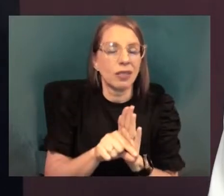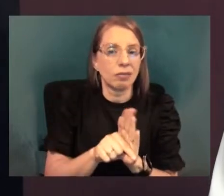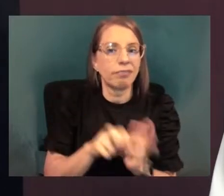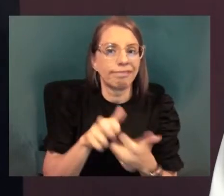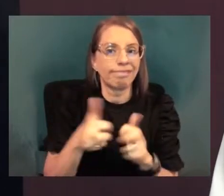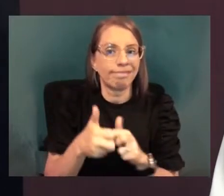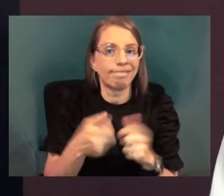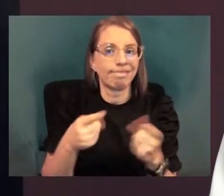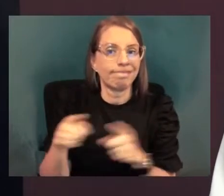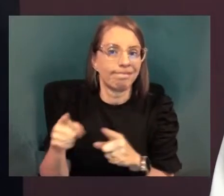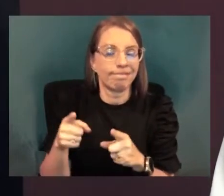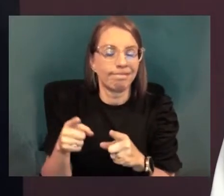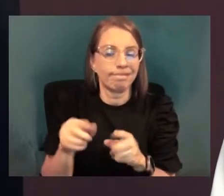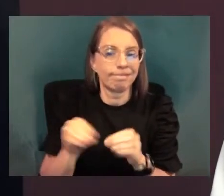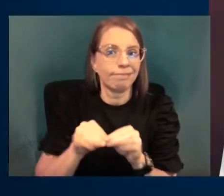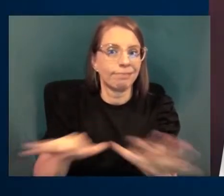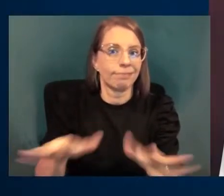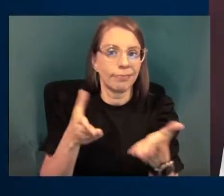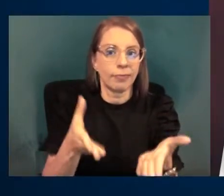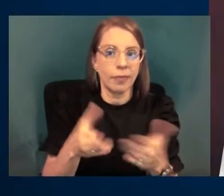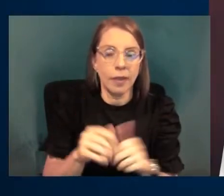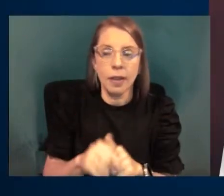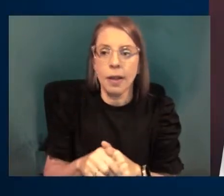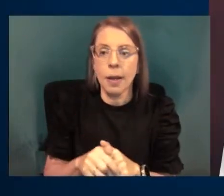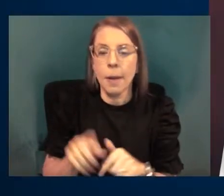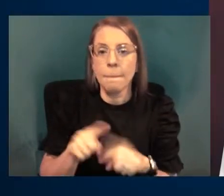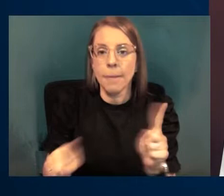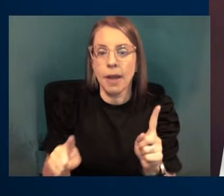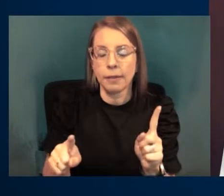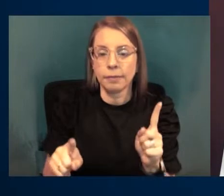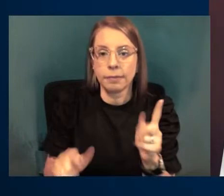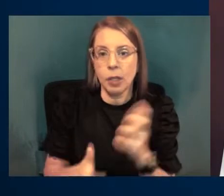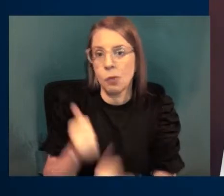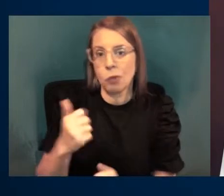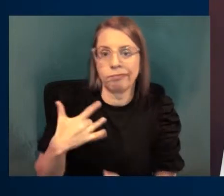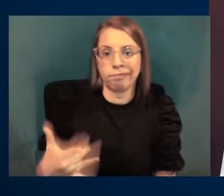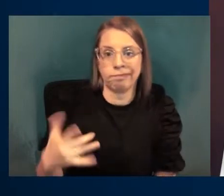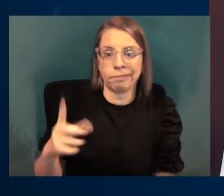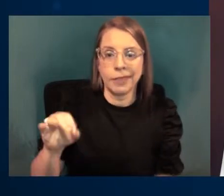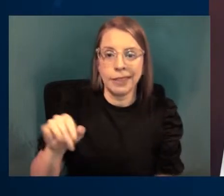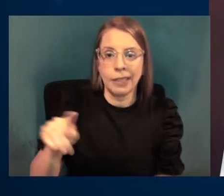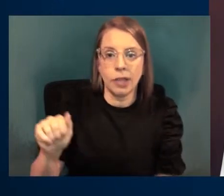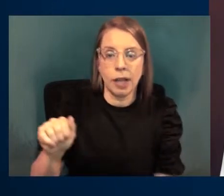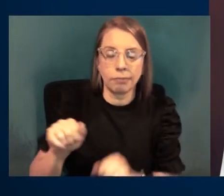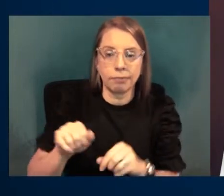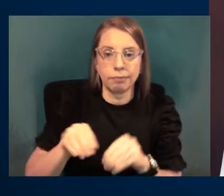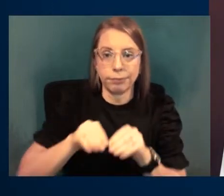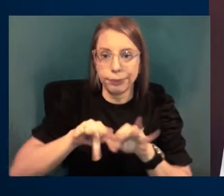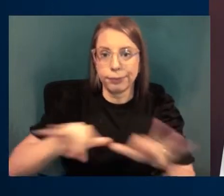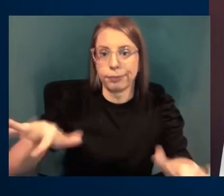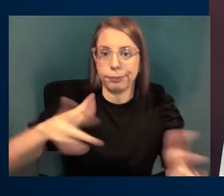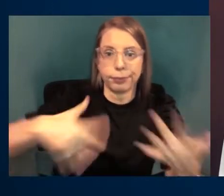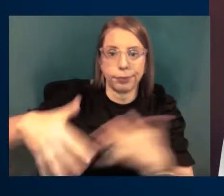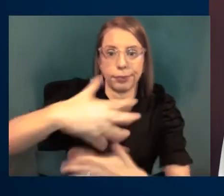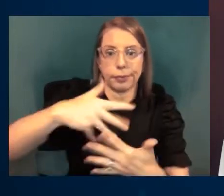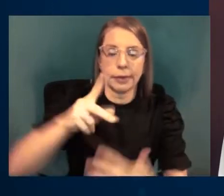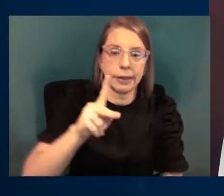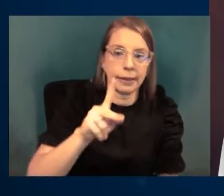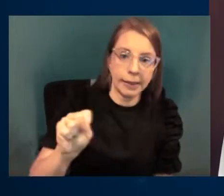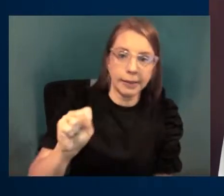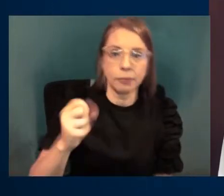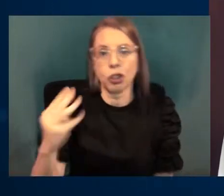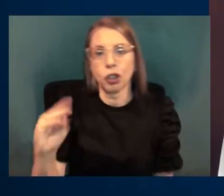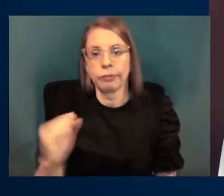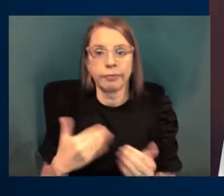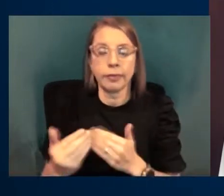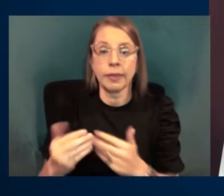pointed out, Hawkeye, it's by far the most common type of strain that we've got circulating right now, Kansas or Missouri. And the second